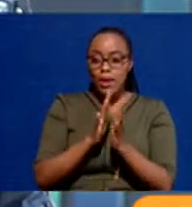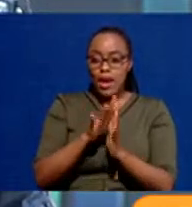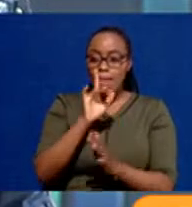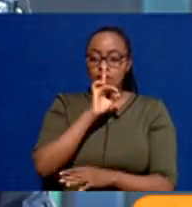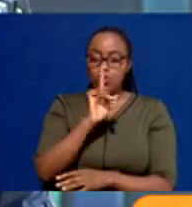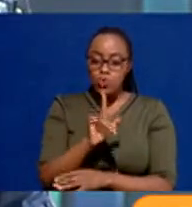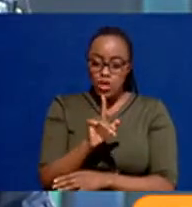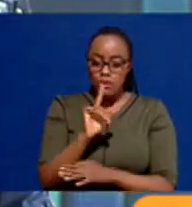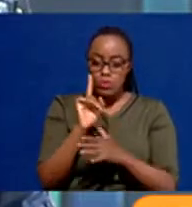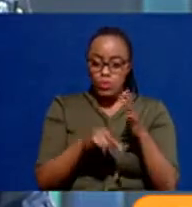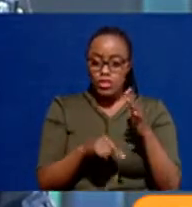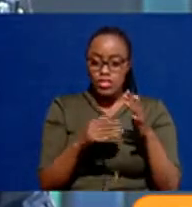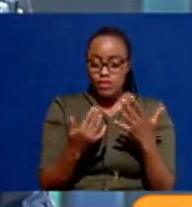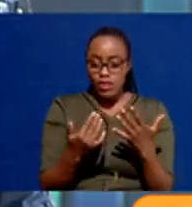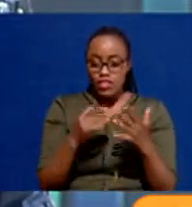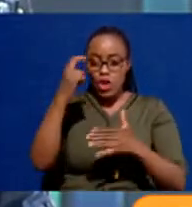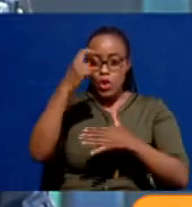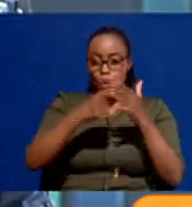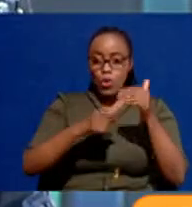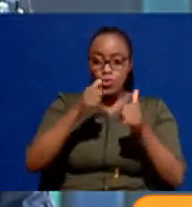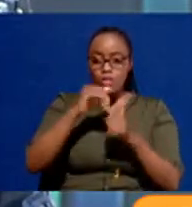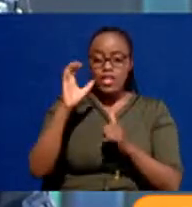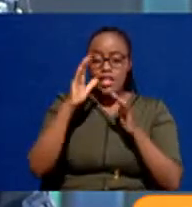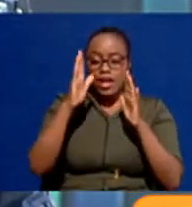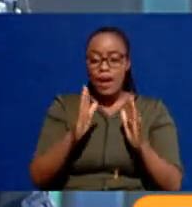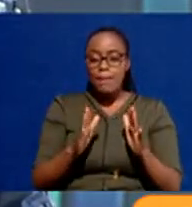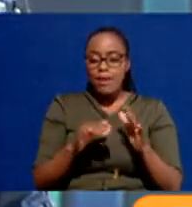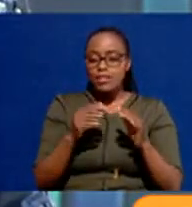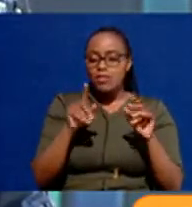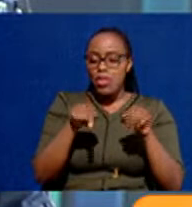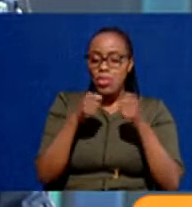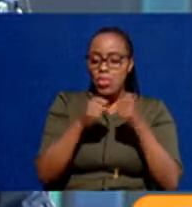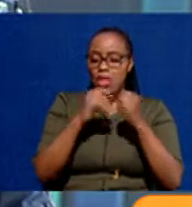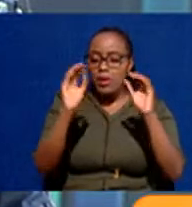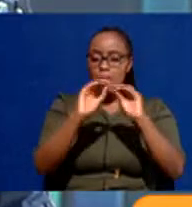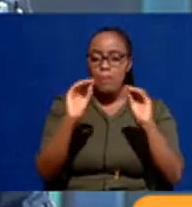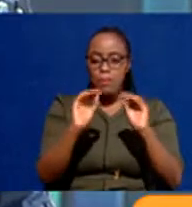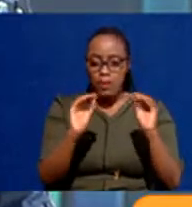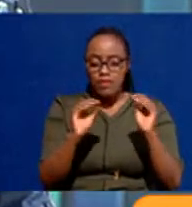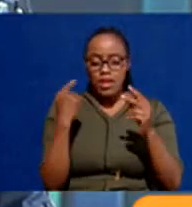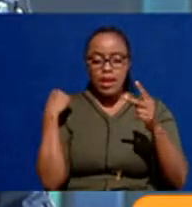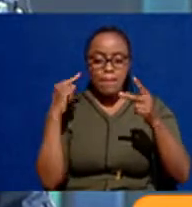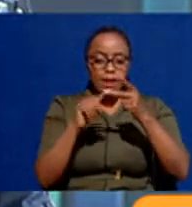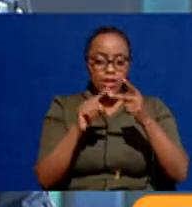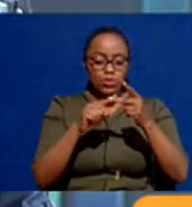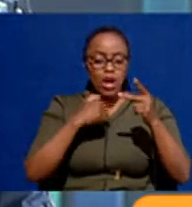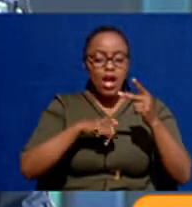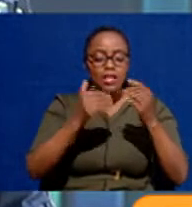assured that the price to the customer is not interfered with. And secondly, we